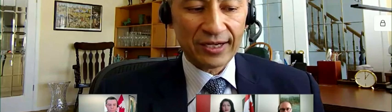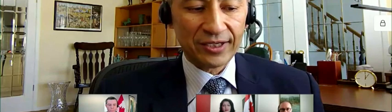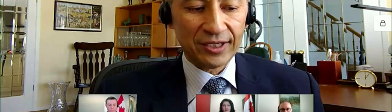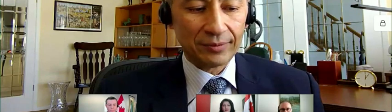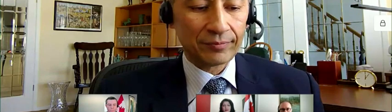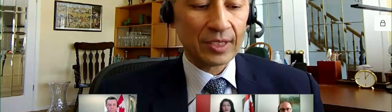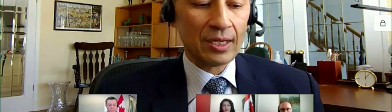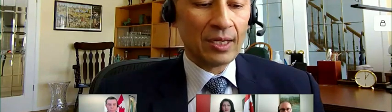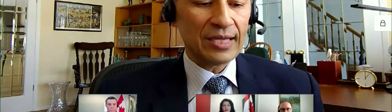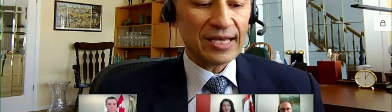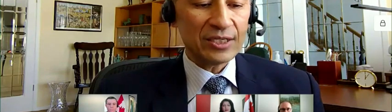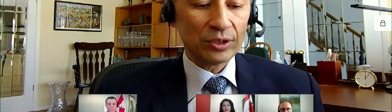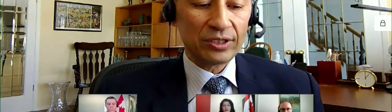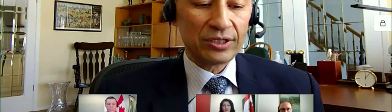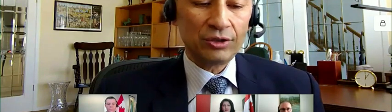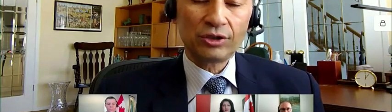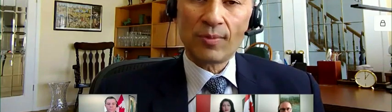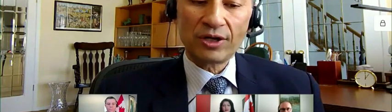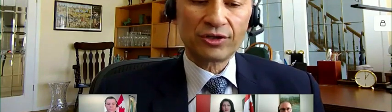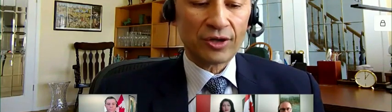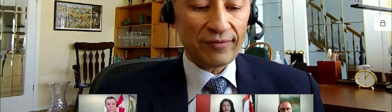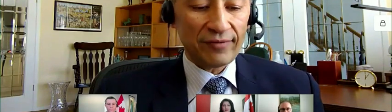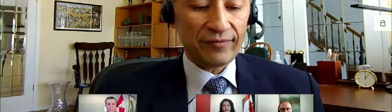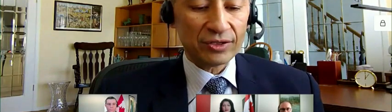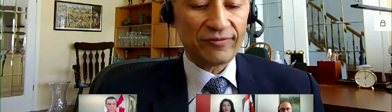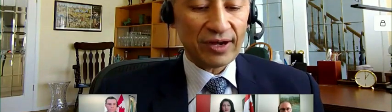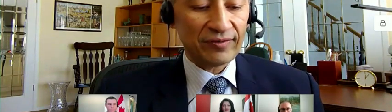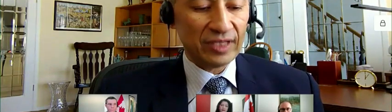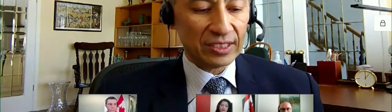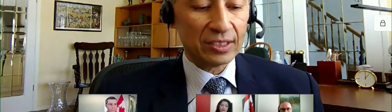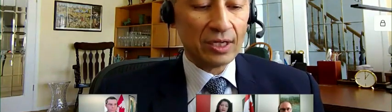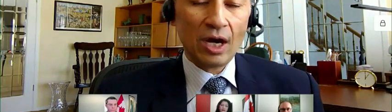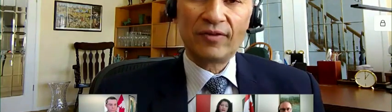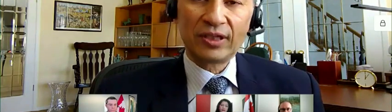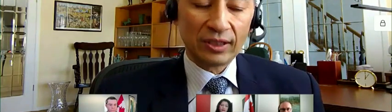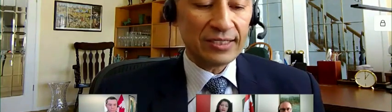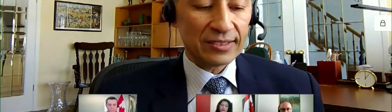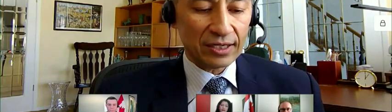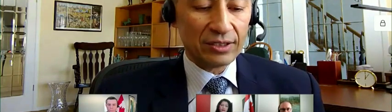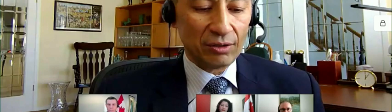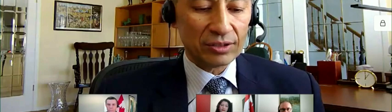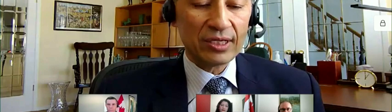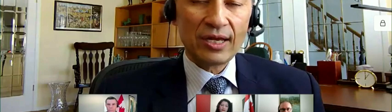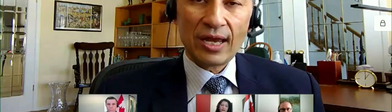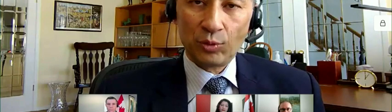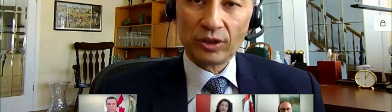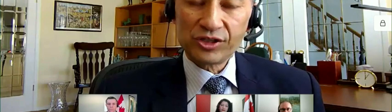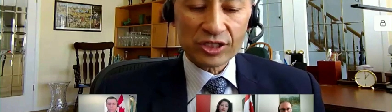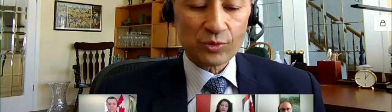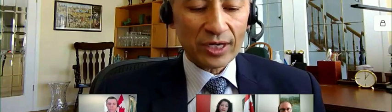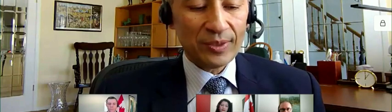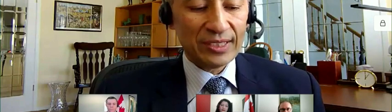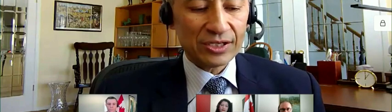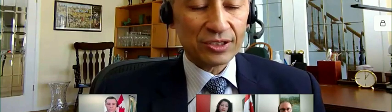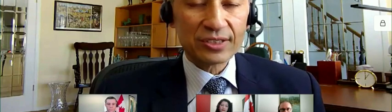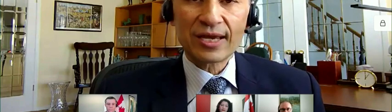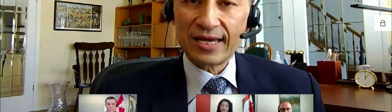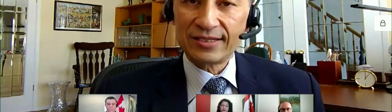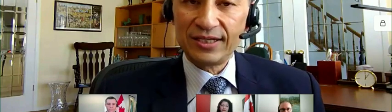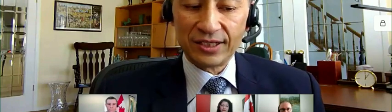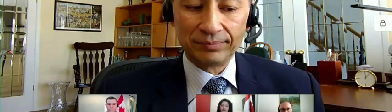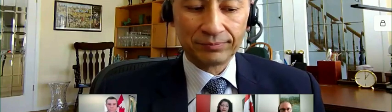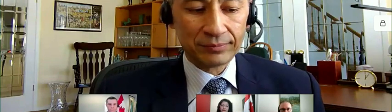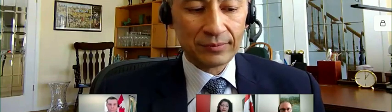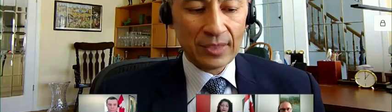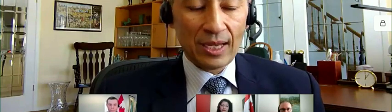Health Canada. NACI will continue to monitor evidence on effectiveness of a delayed second dose and will adjust recommendations